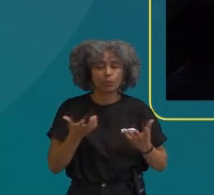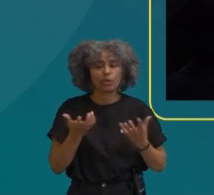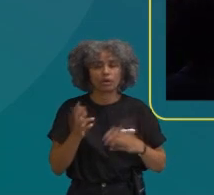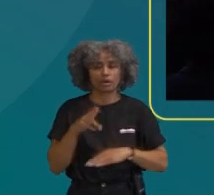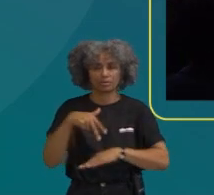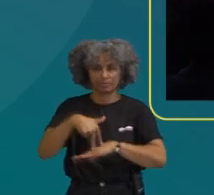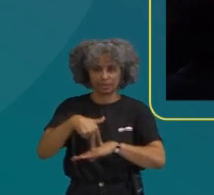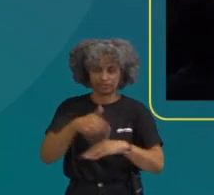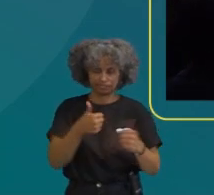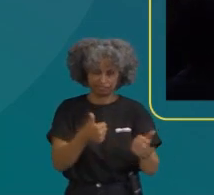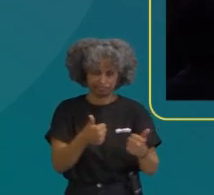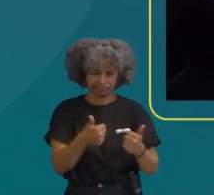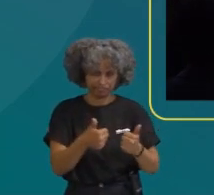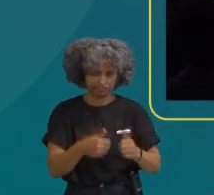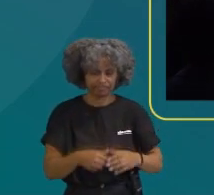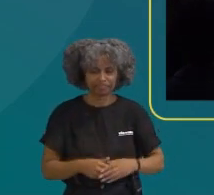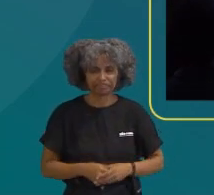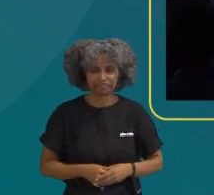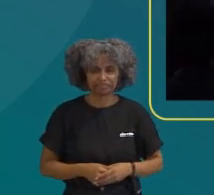Please take my seat.